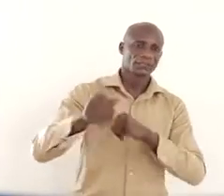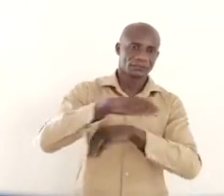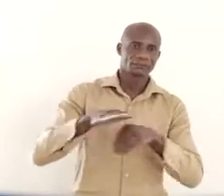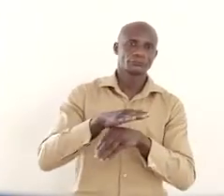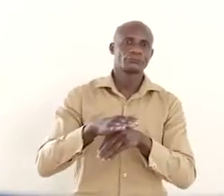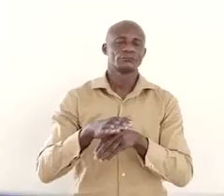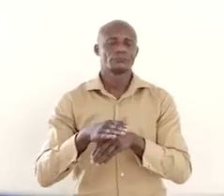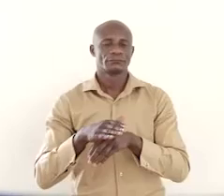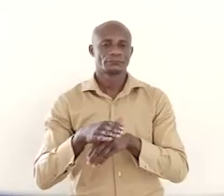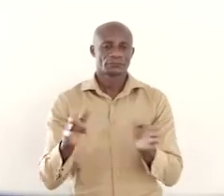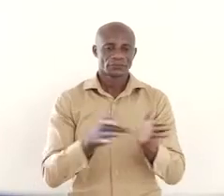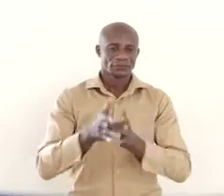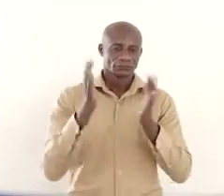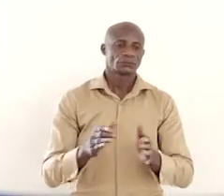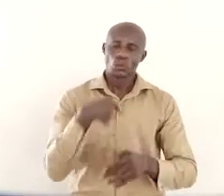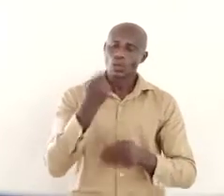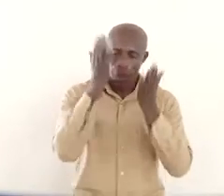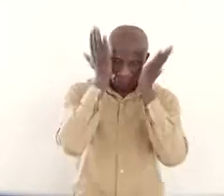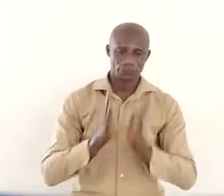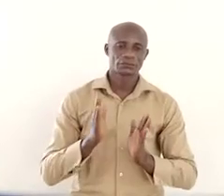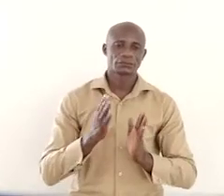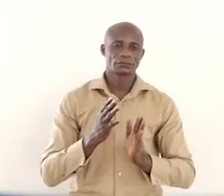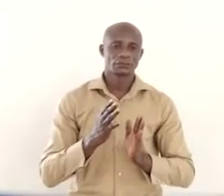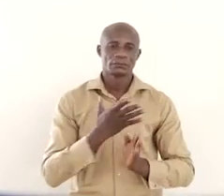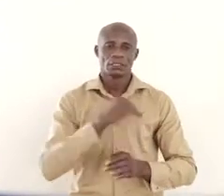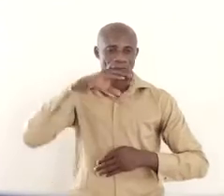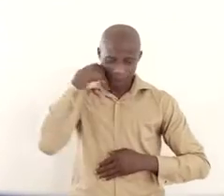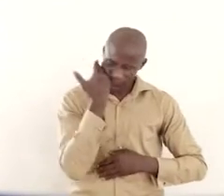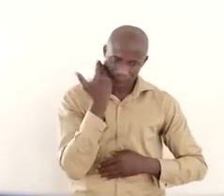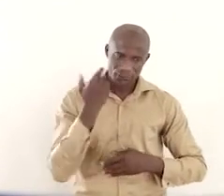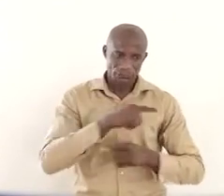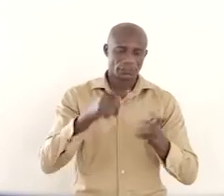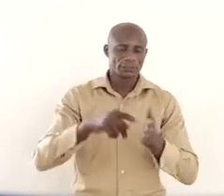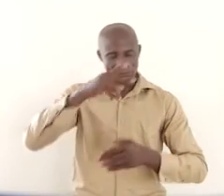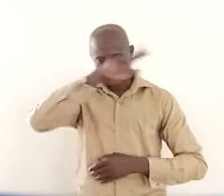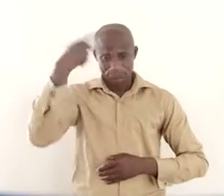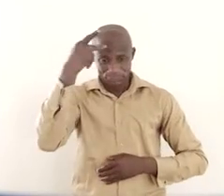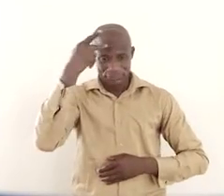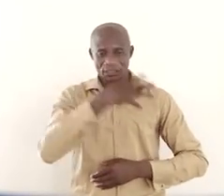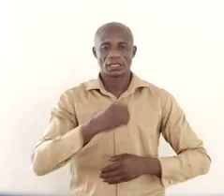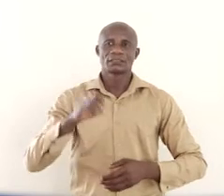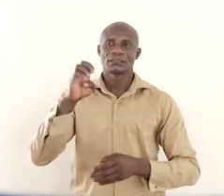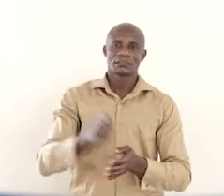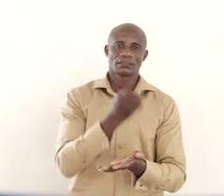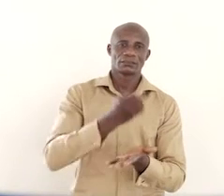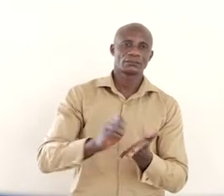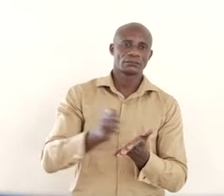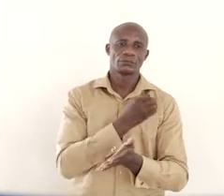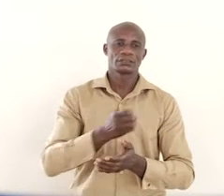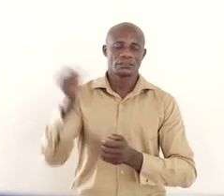Christians who have been beaten and humiliated by the often unjust political and economic